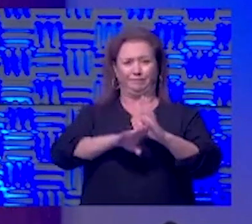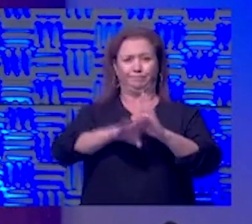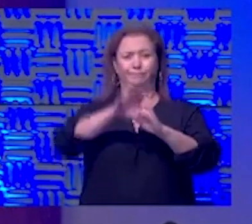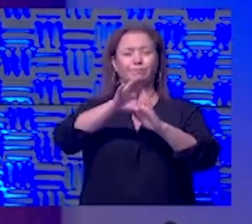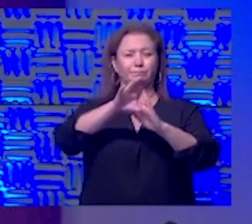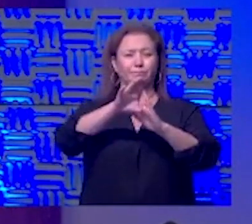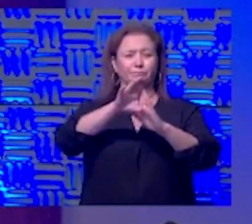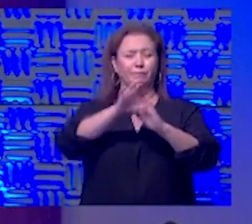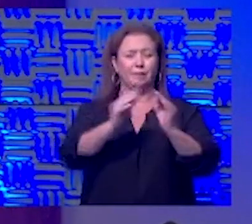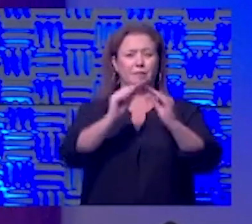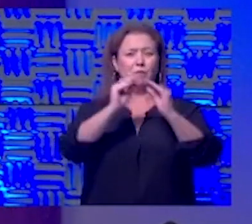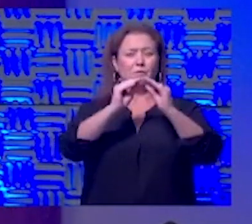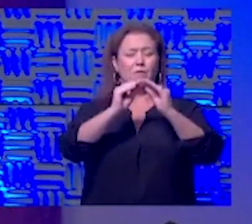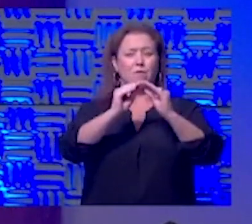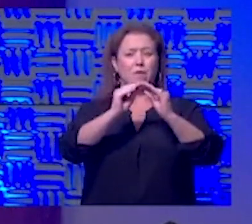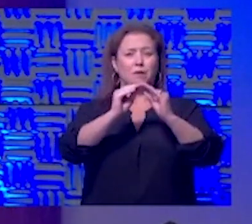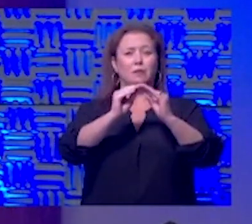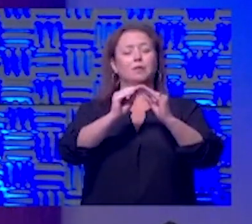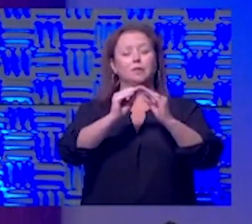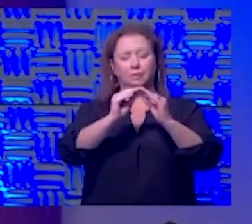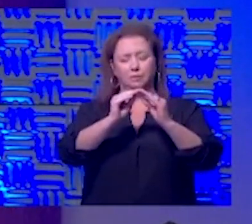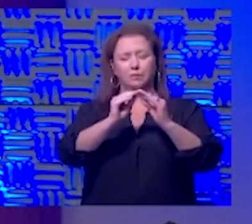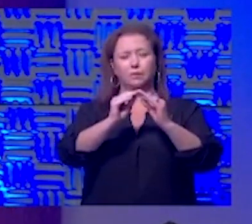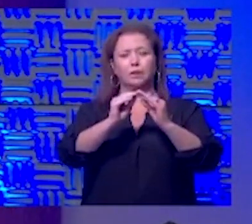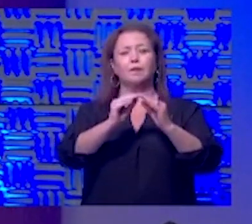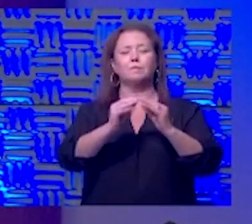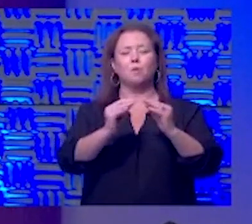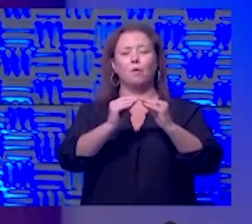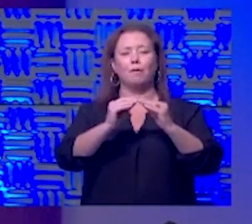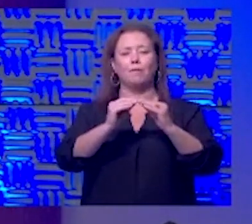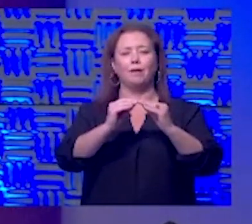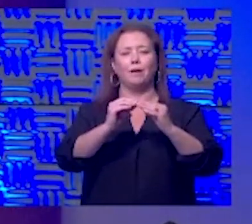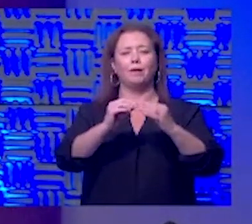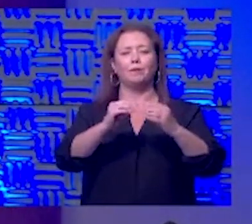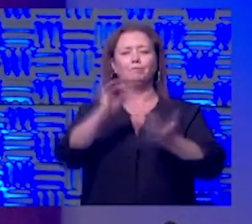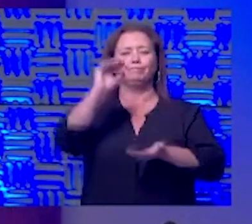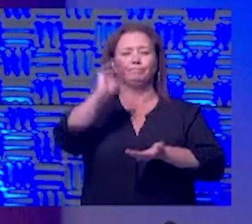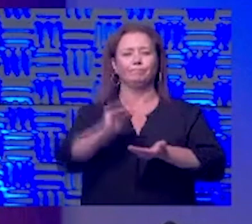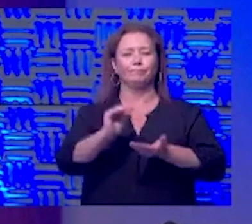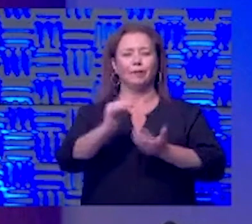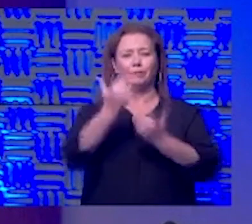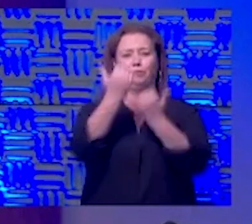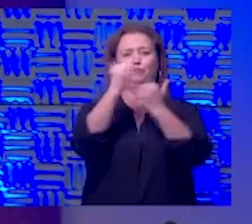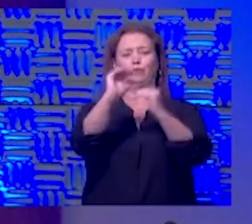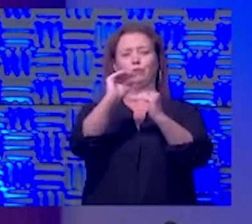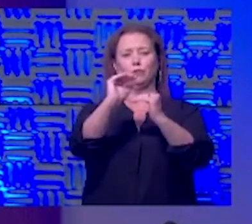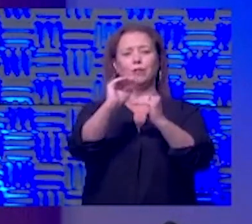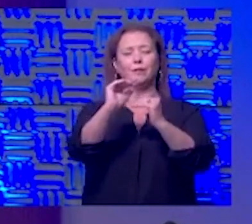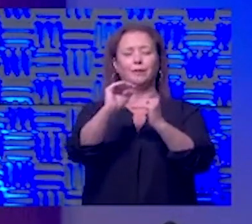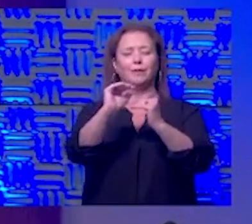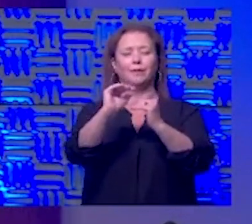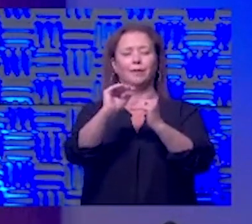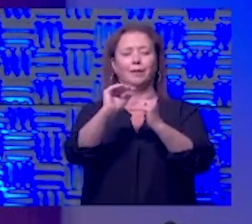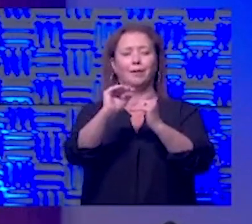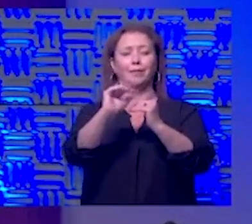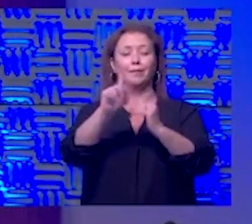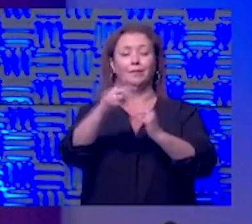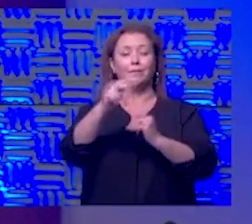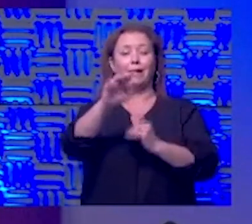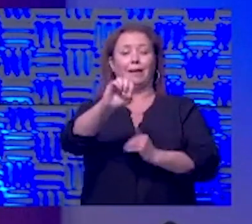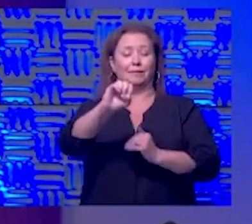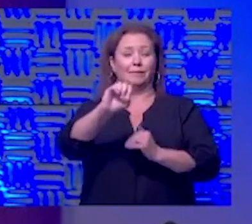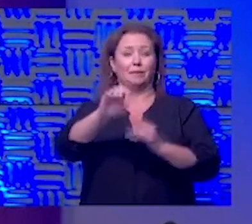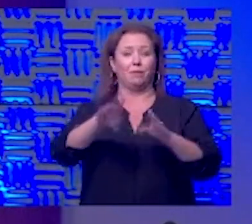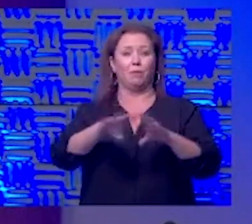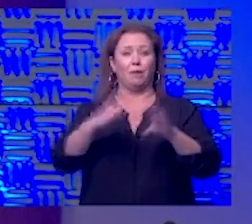so it's probably more due to some of the relaxation in the ordinances and the phases that we've gone through.